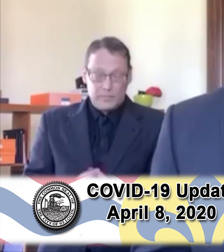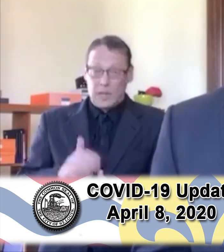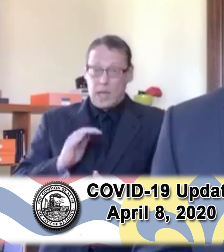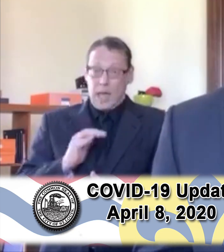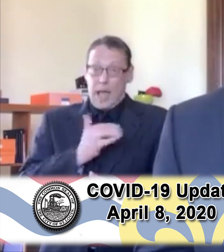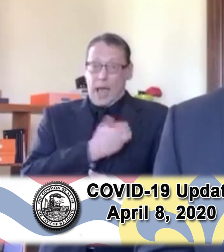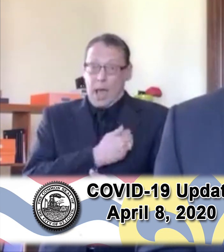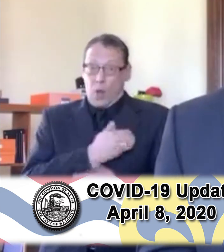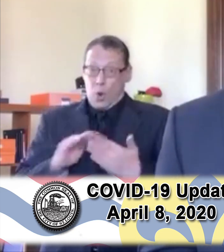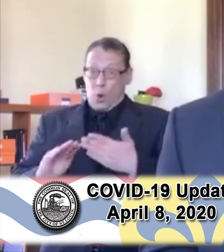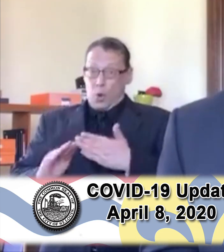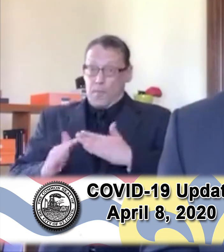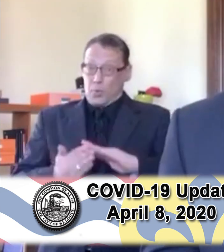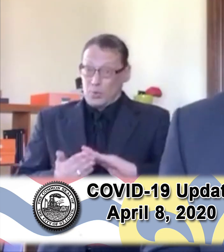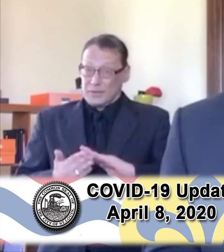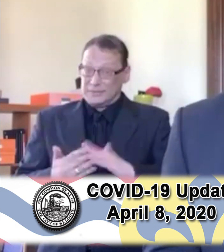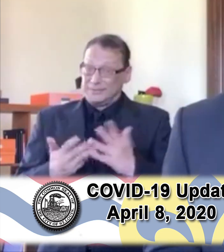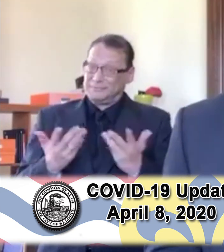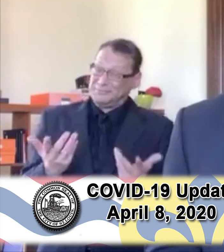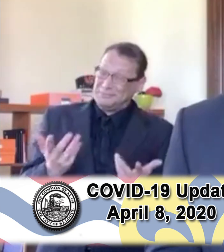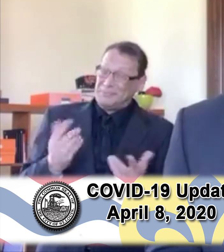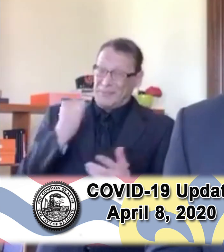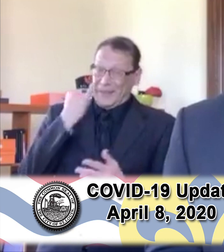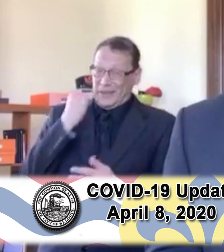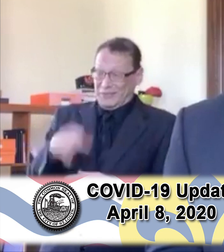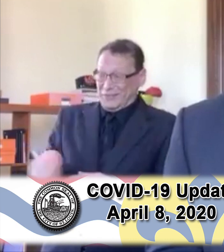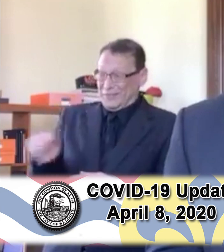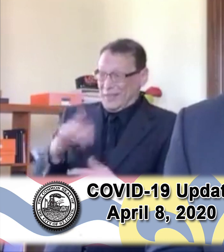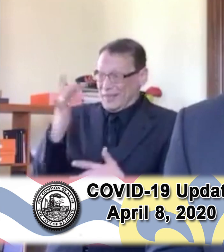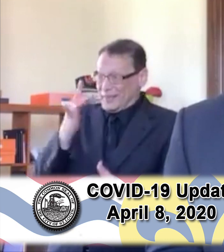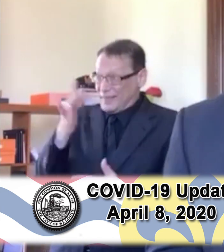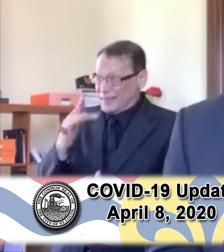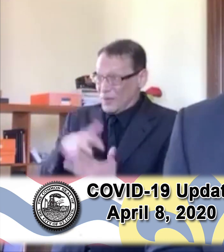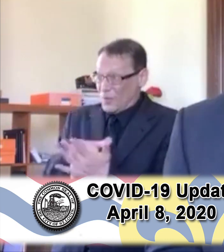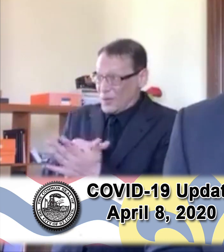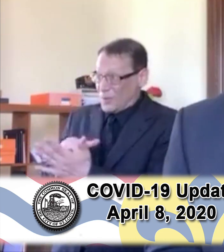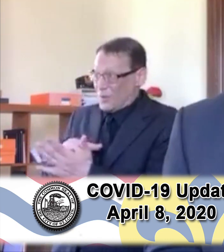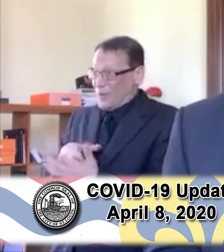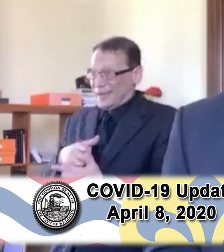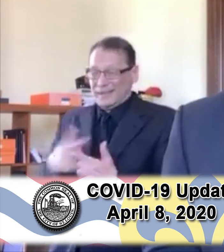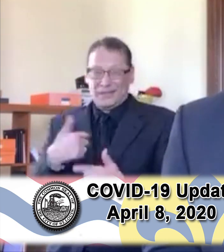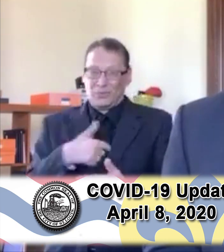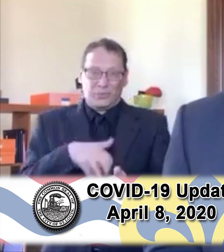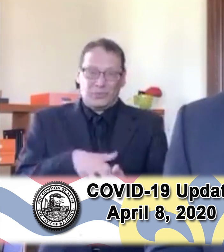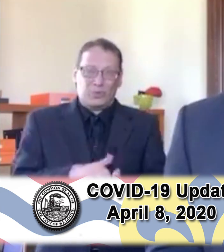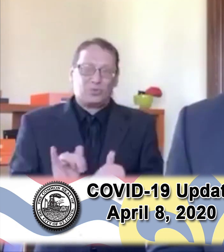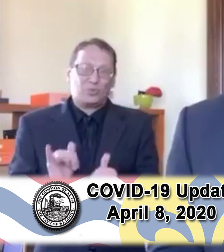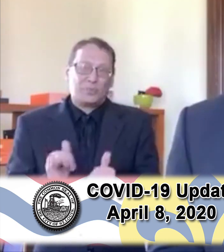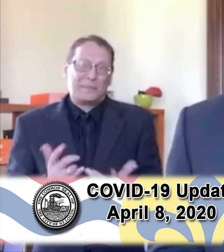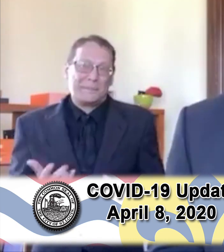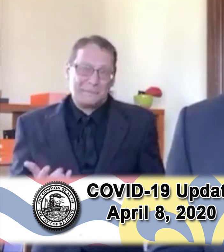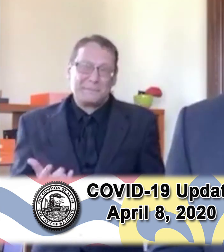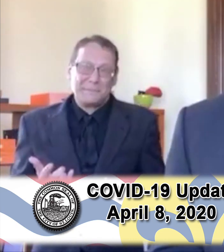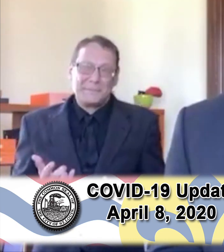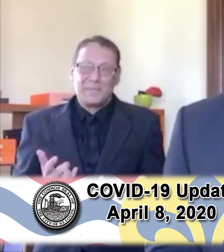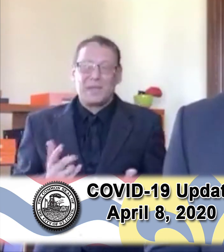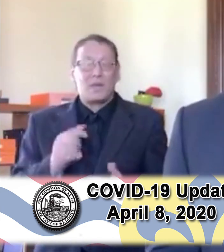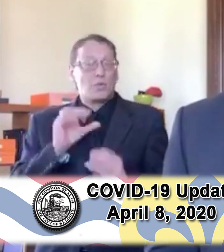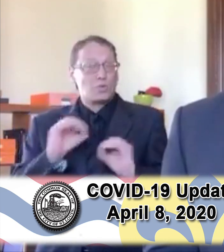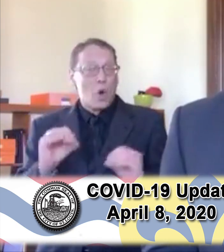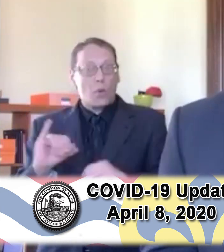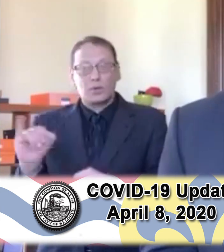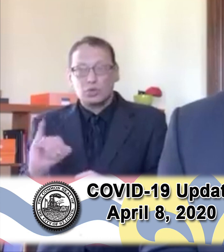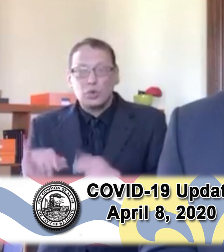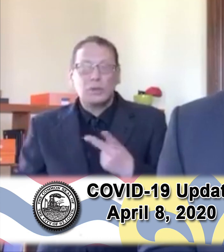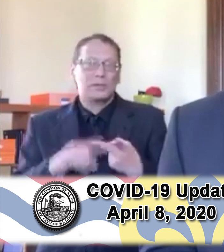community is only as strong as the weakest link. And so if we aren't providing those individuals who are deemed to be economically disenfranchised, or those who are uninsured with